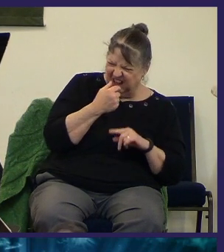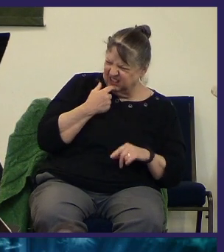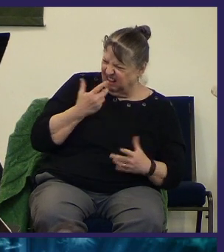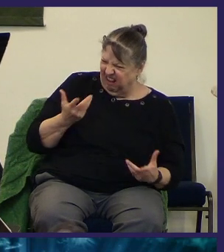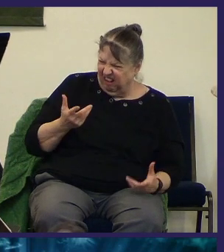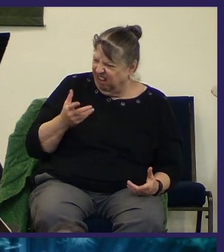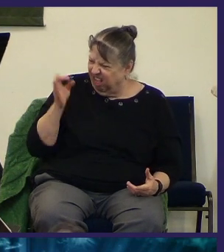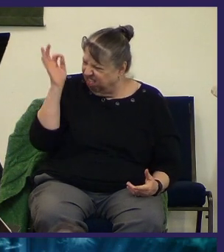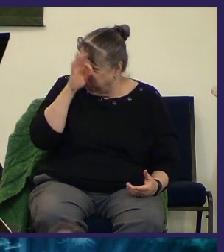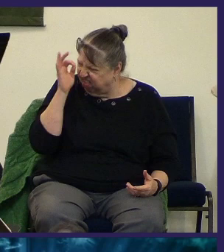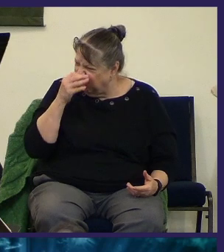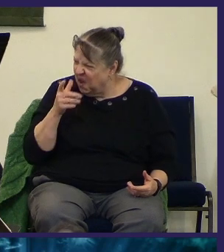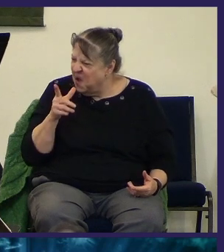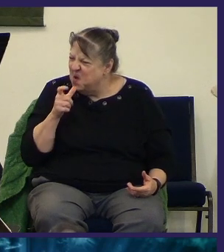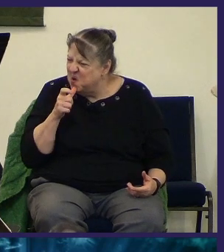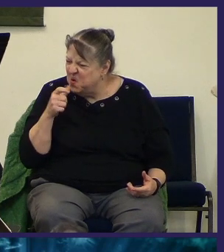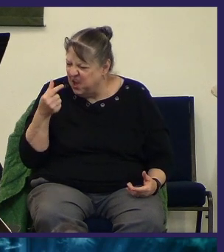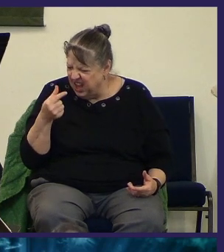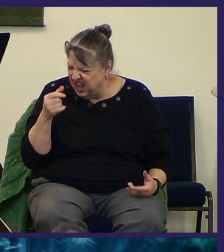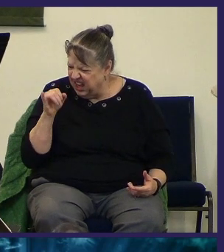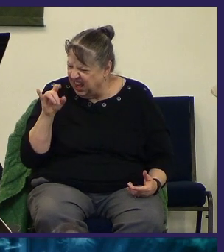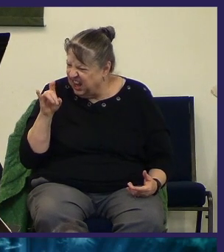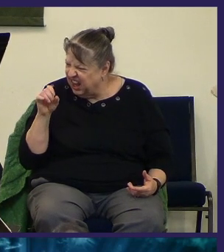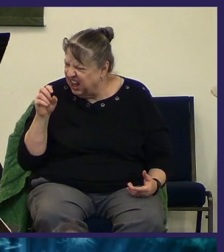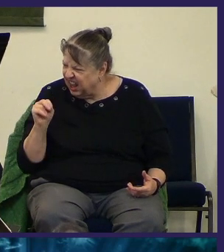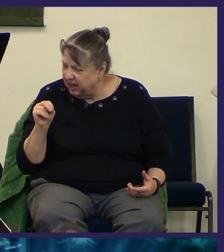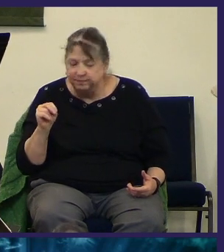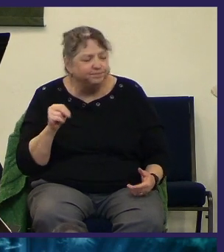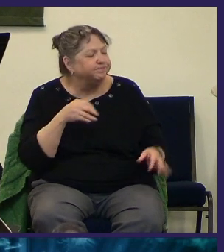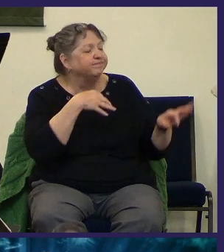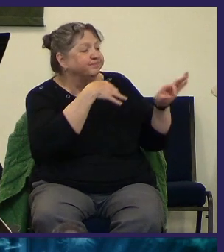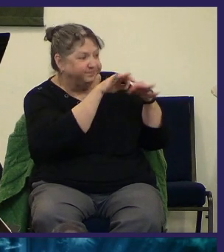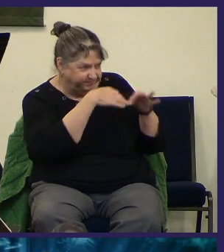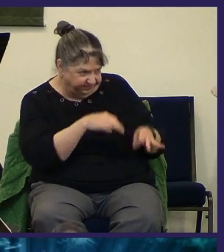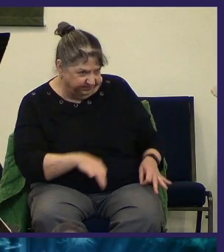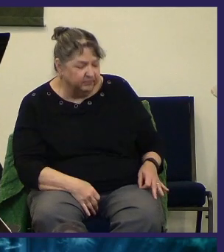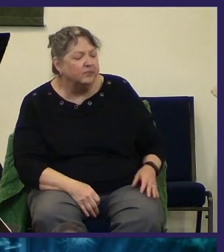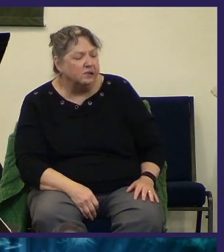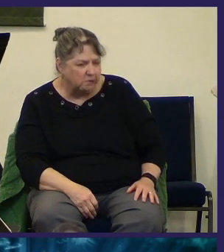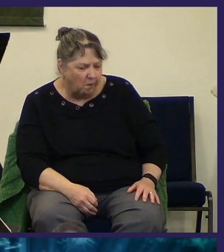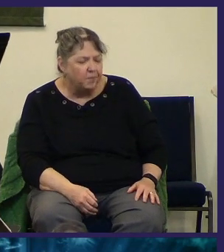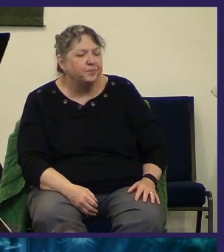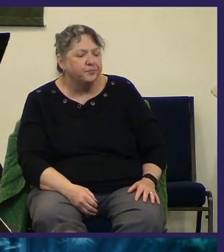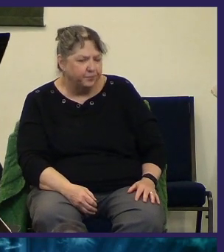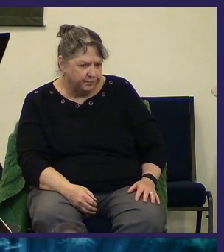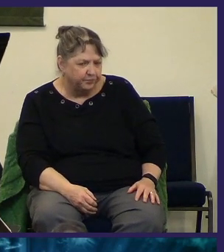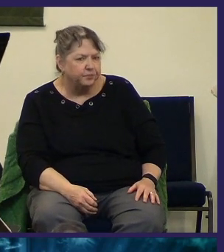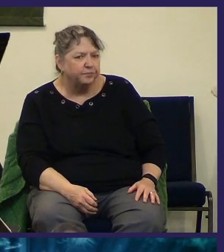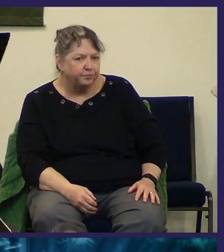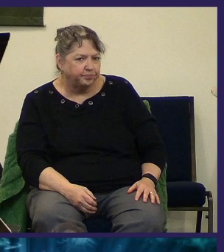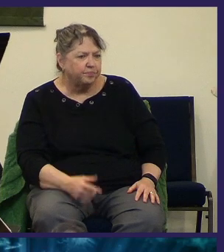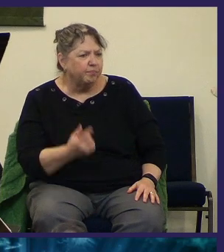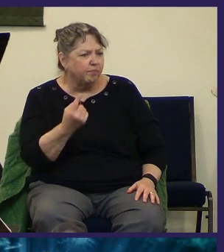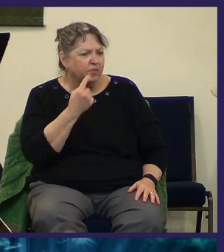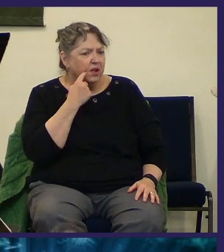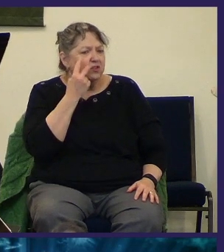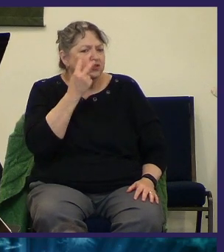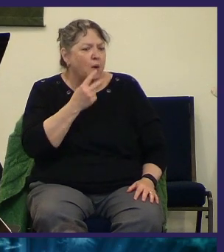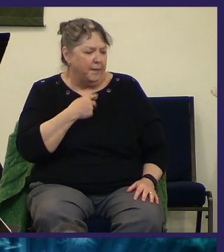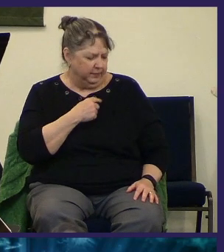was talking to a co-worker a few years ago and i expressed he saw my little butt and he said well